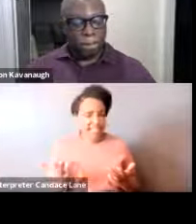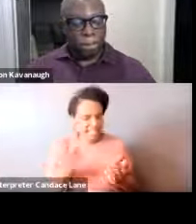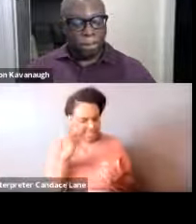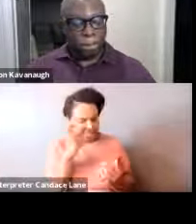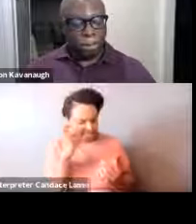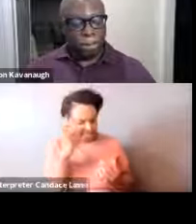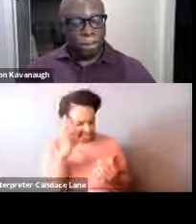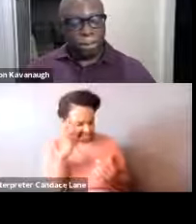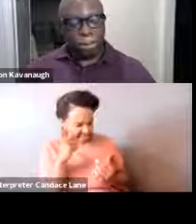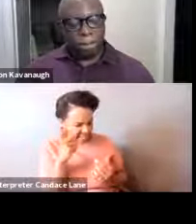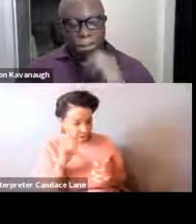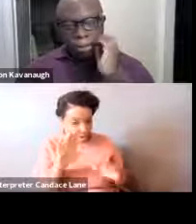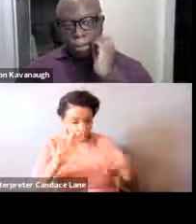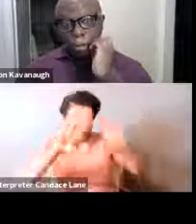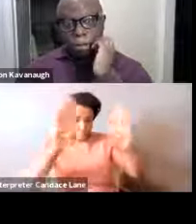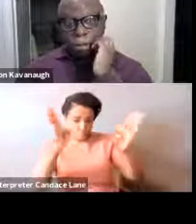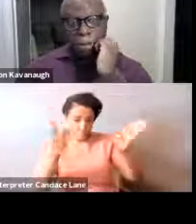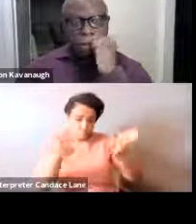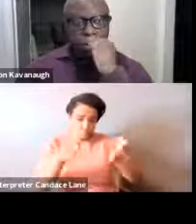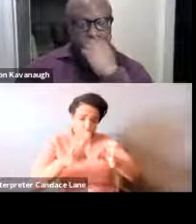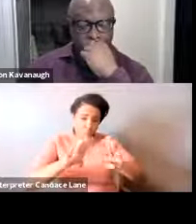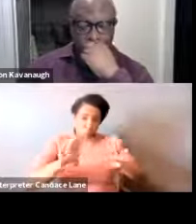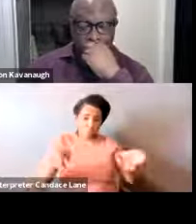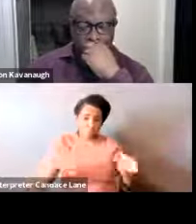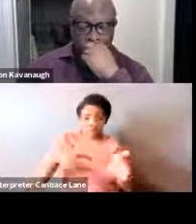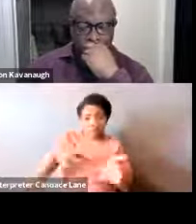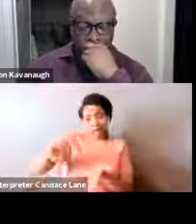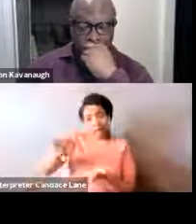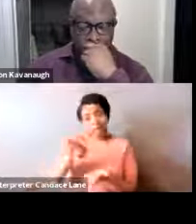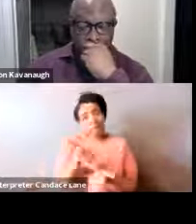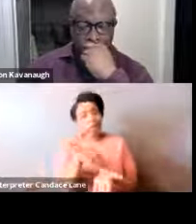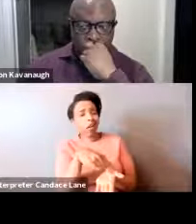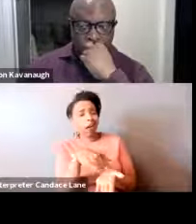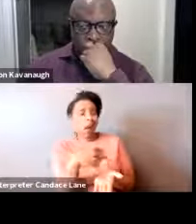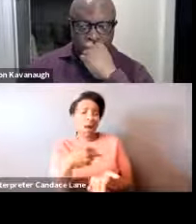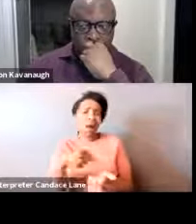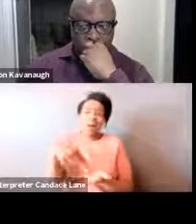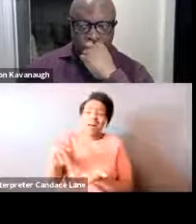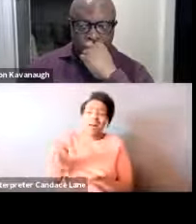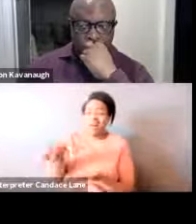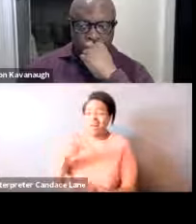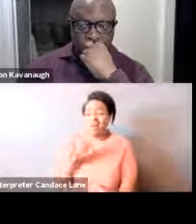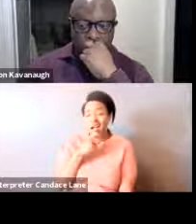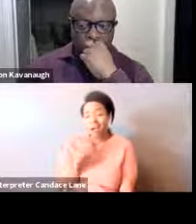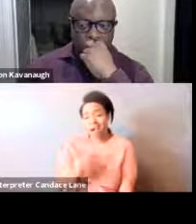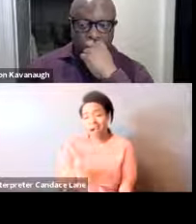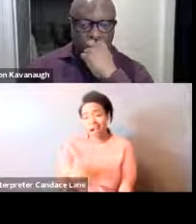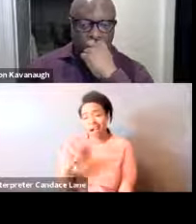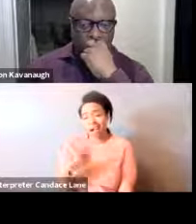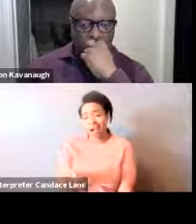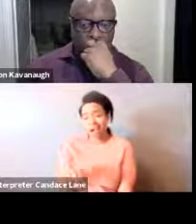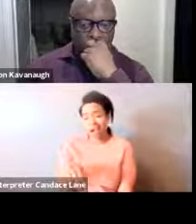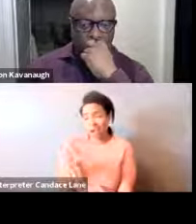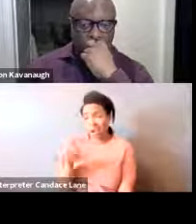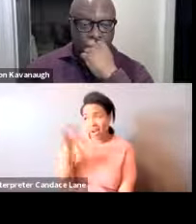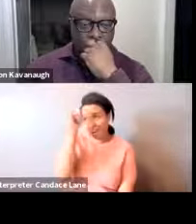thick enough to swing which way, and oh my, there he